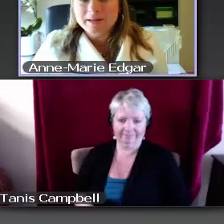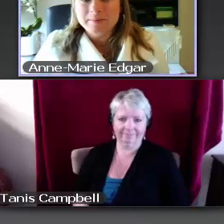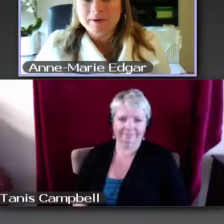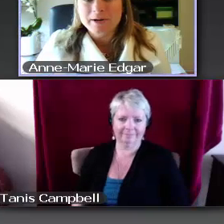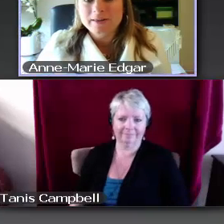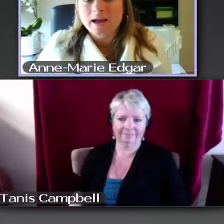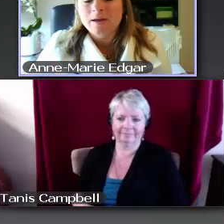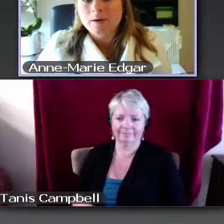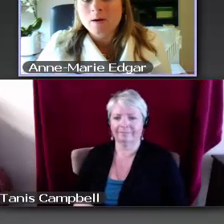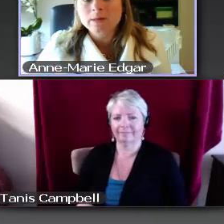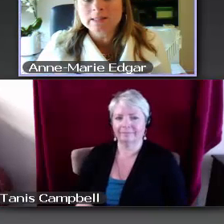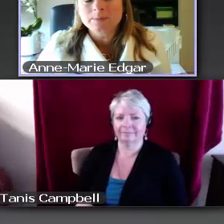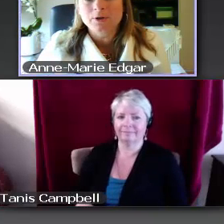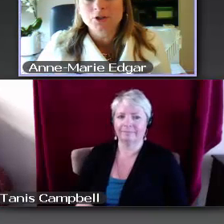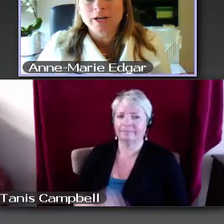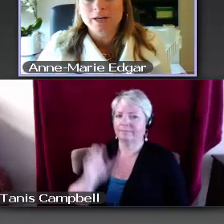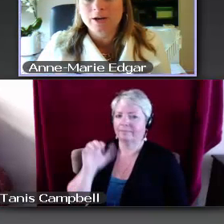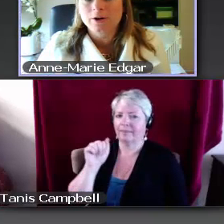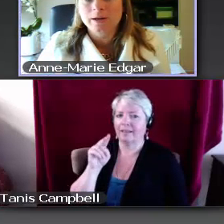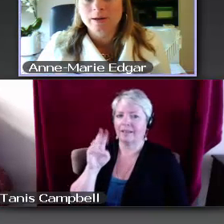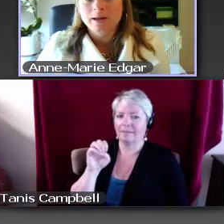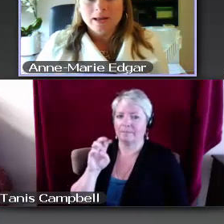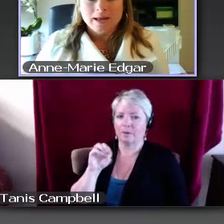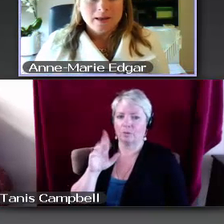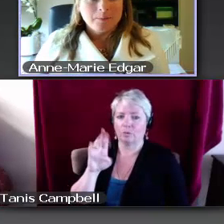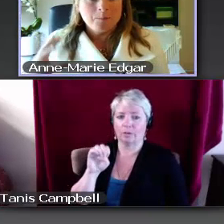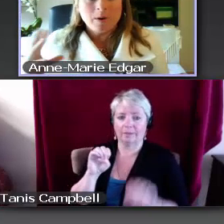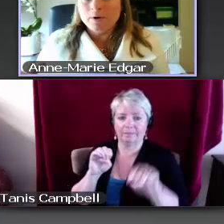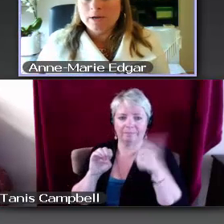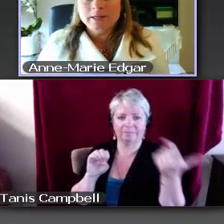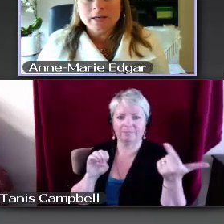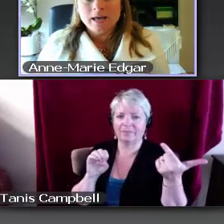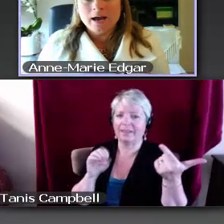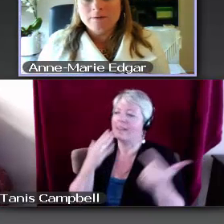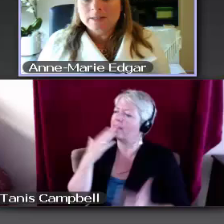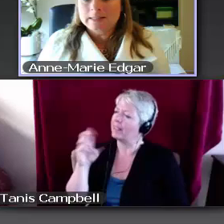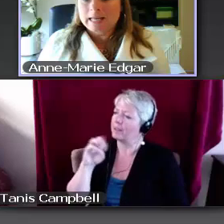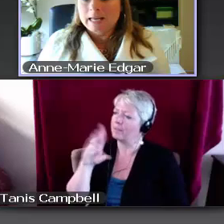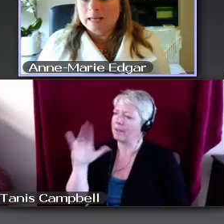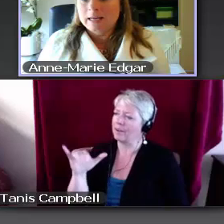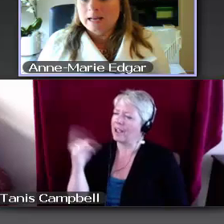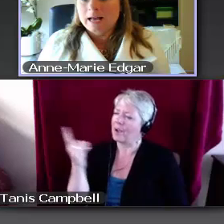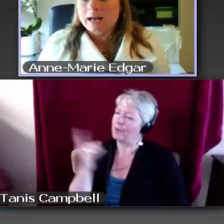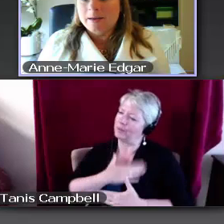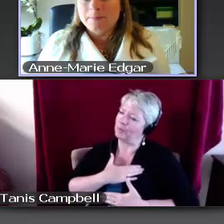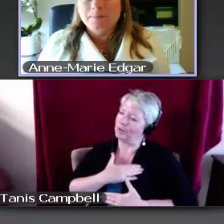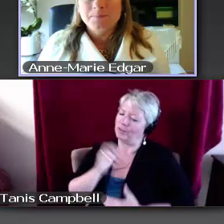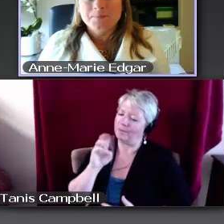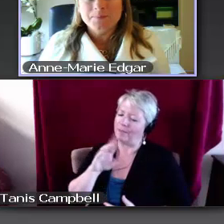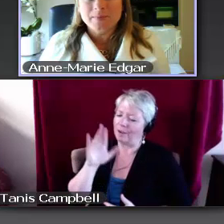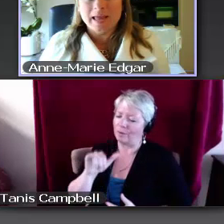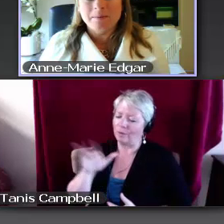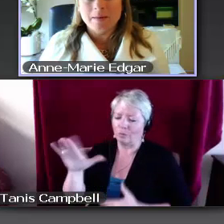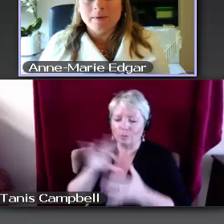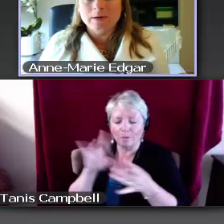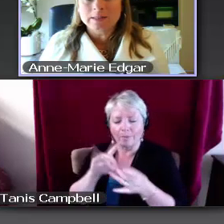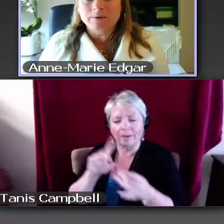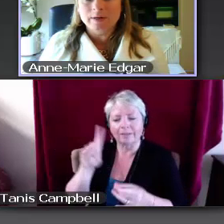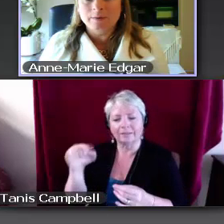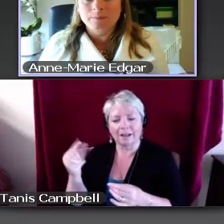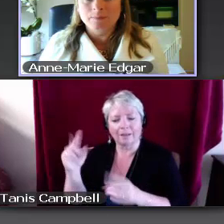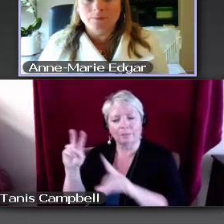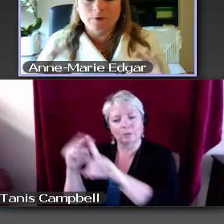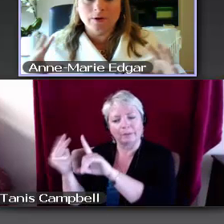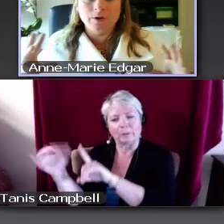Thanks a million, Mary. I always appreciate hearing what Mary and Doug have to say. And